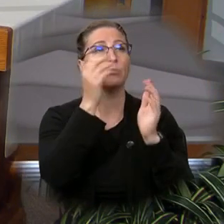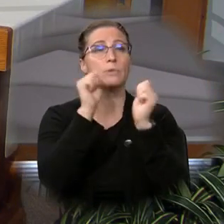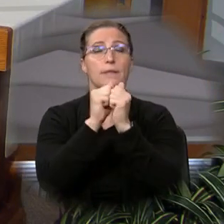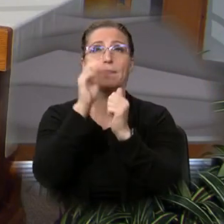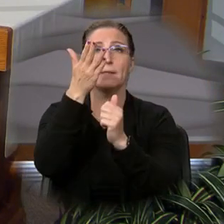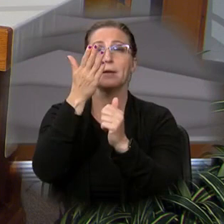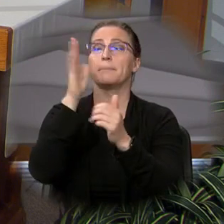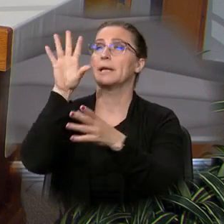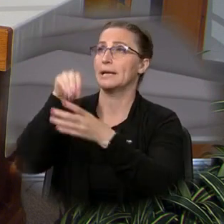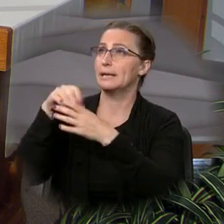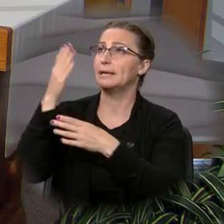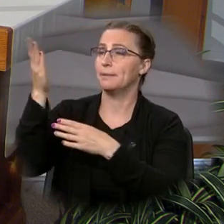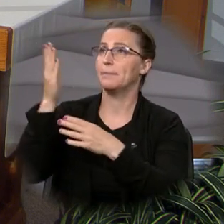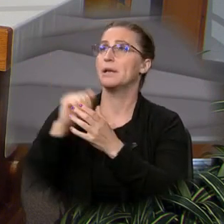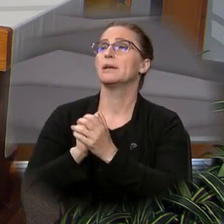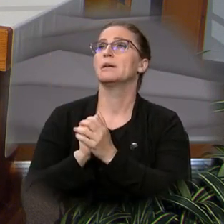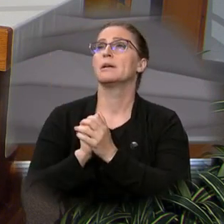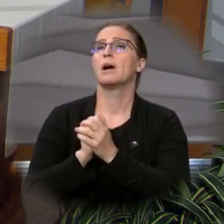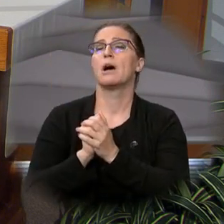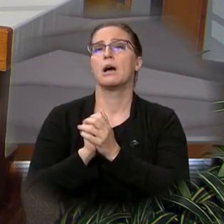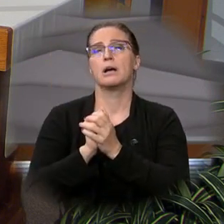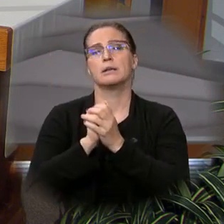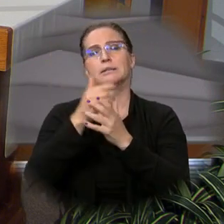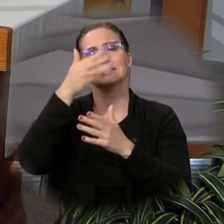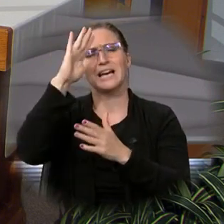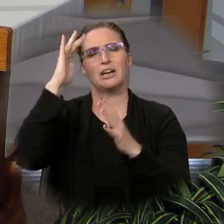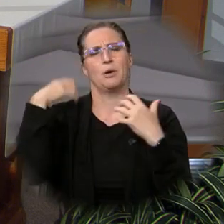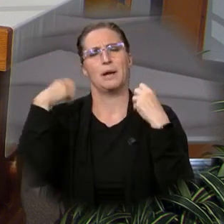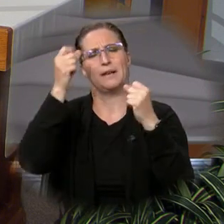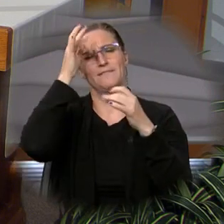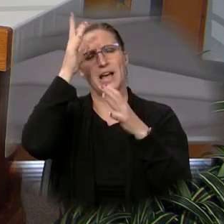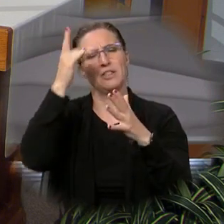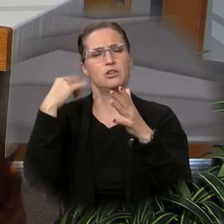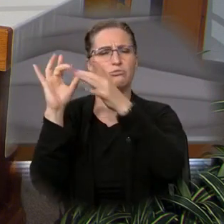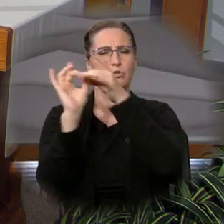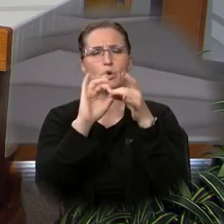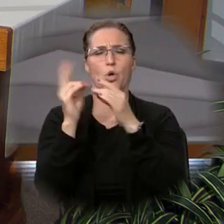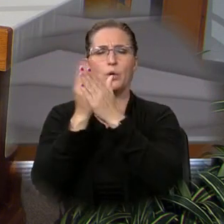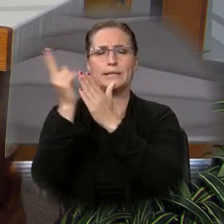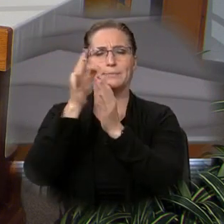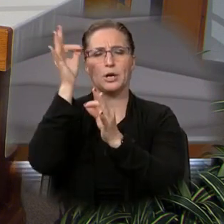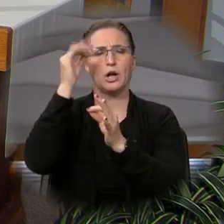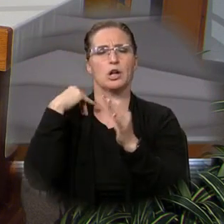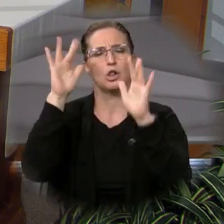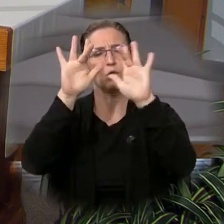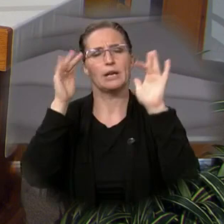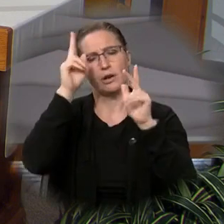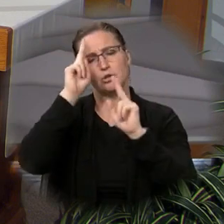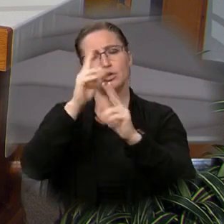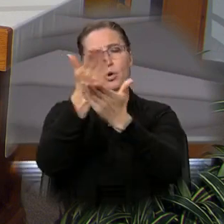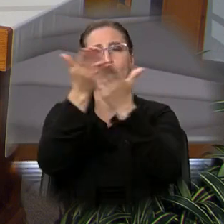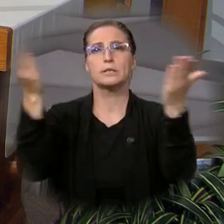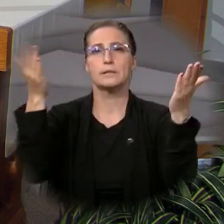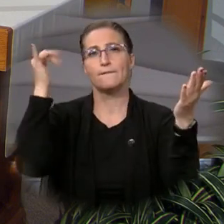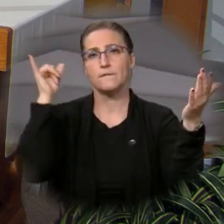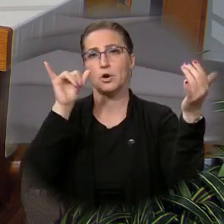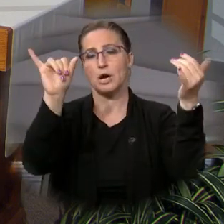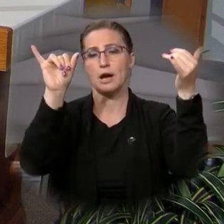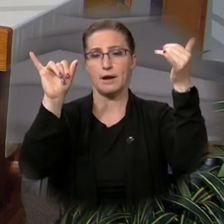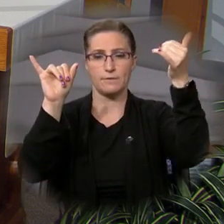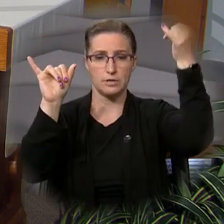Through him, and with him, and in him, O God, Almighty Father, in the unity of the Holy Spirit, all glory and honor is